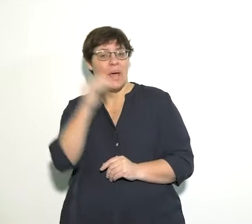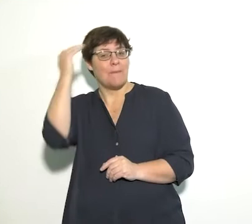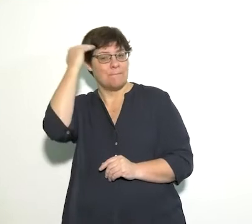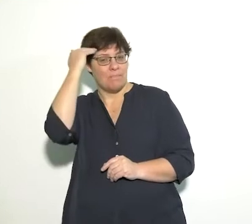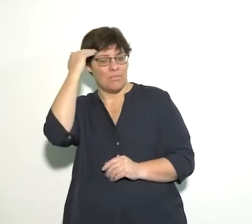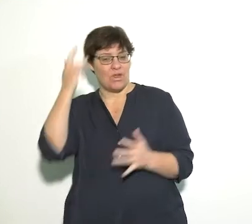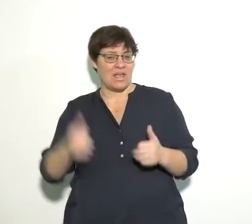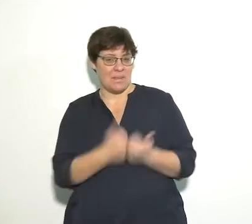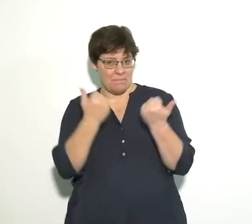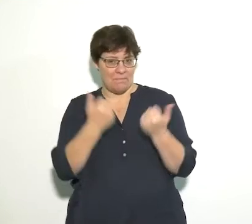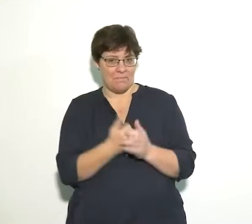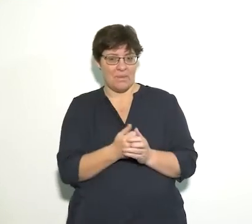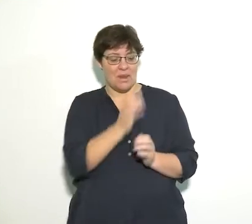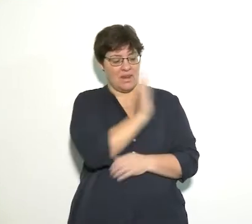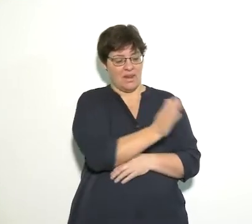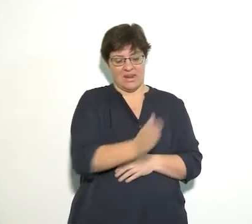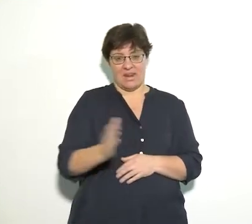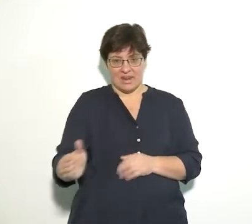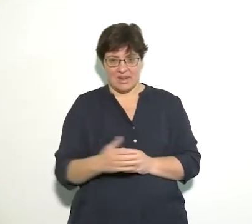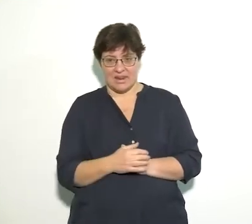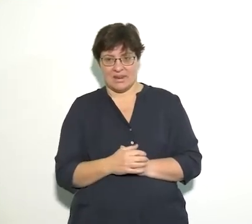a memory game. So you would line it up